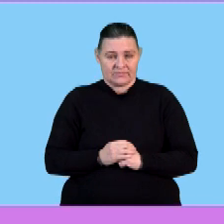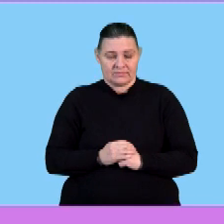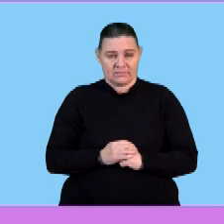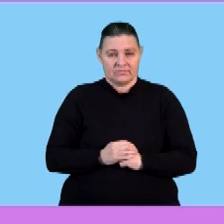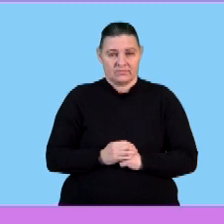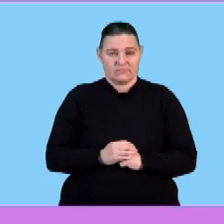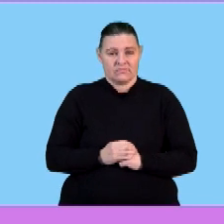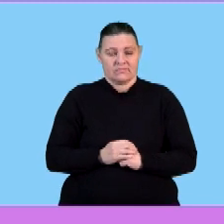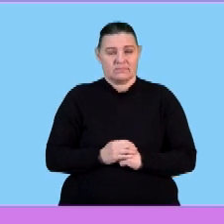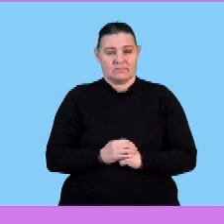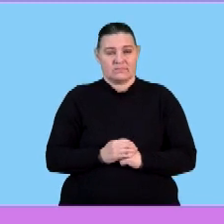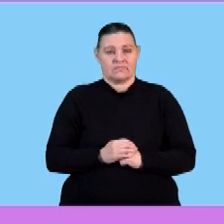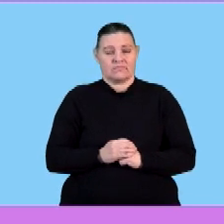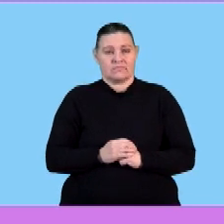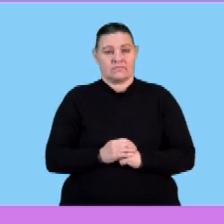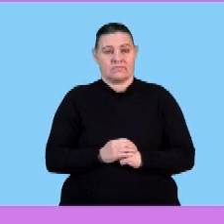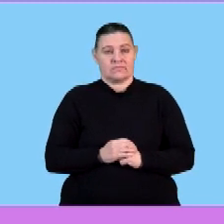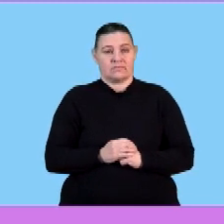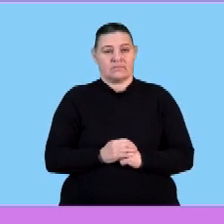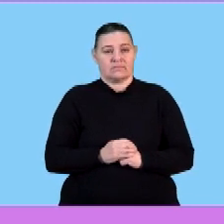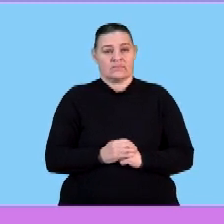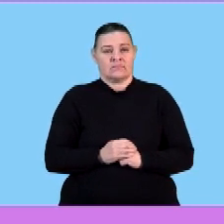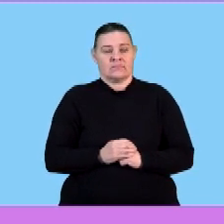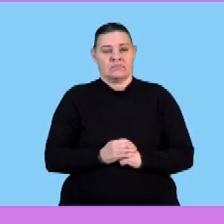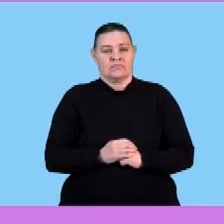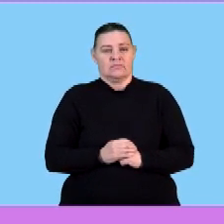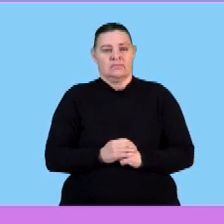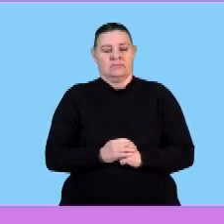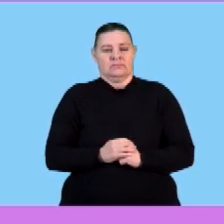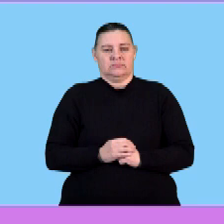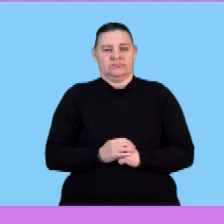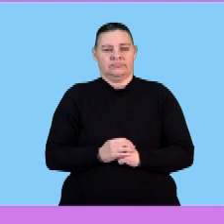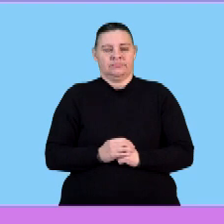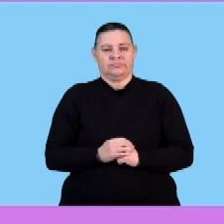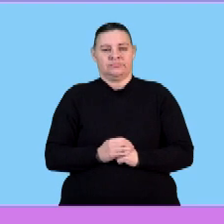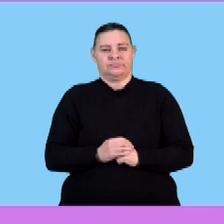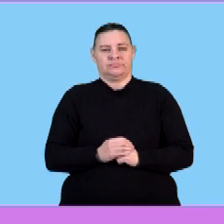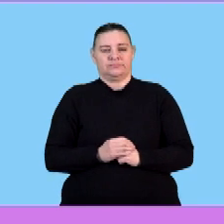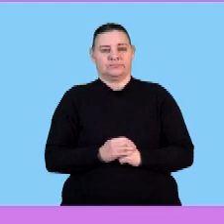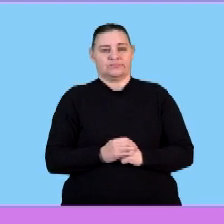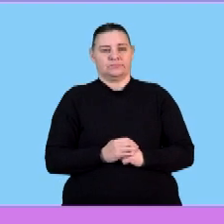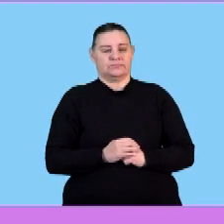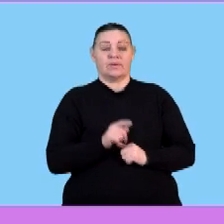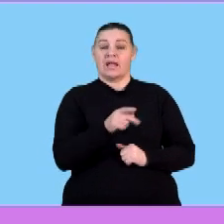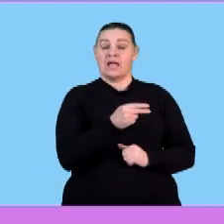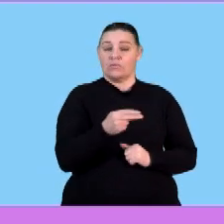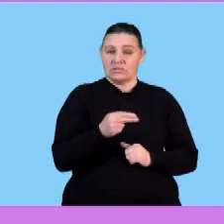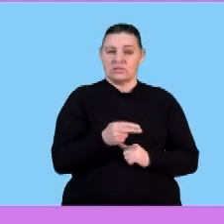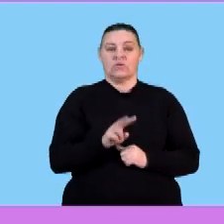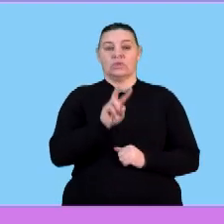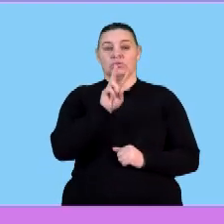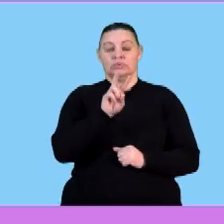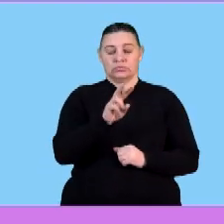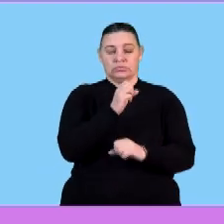Hey, there we go. That's a plus sign. So again, 2 times length plus 2 times breadth. So we